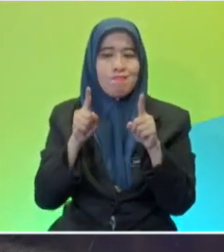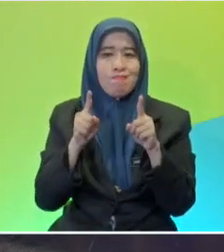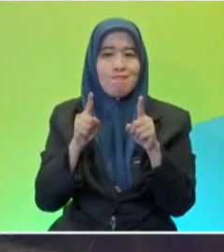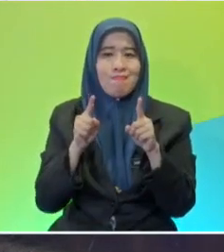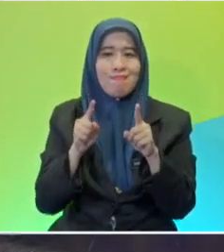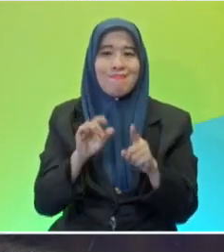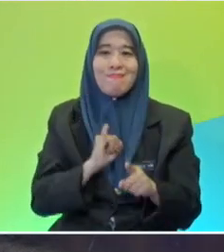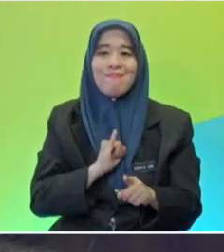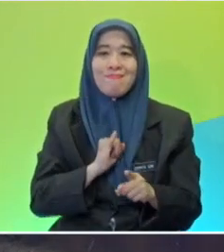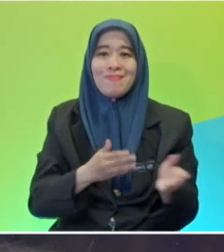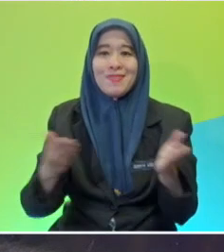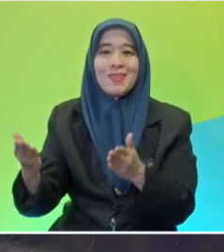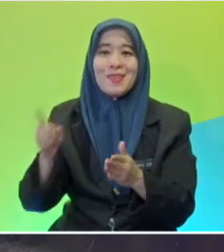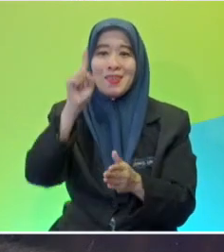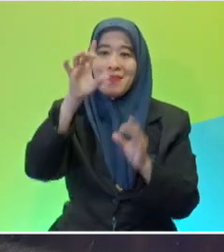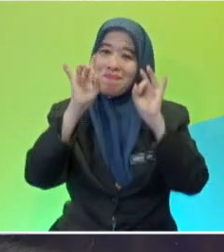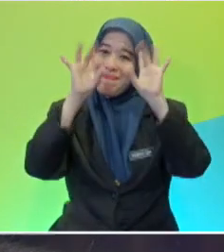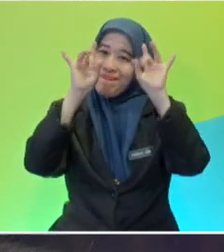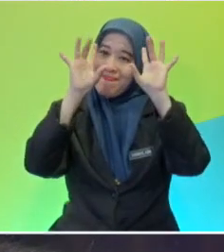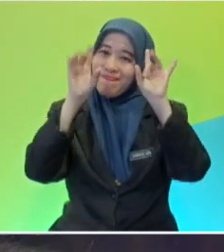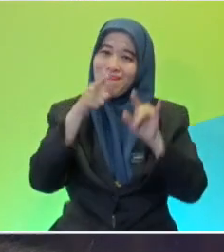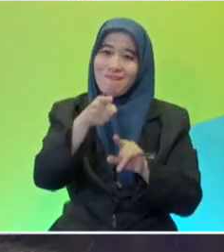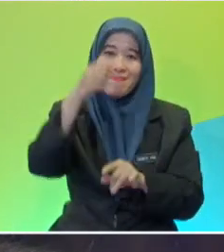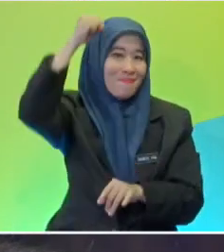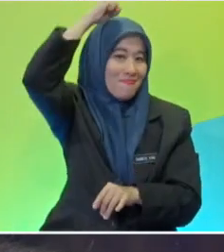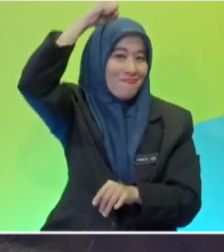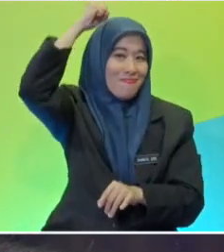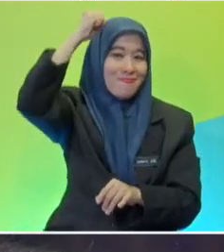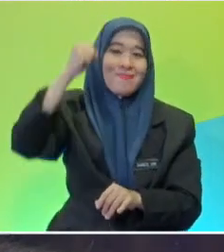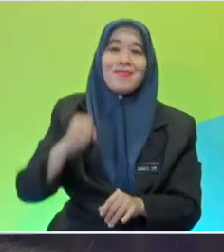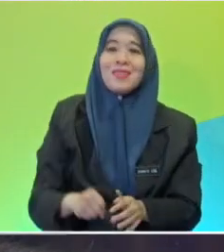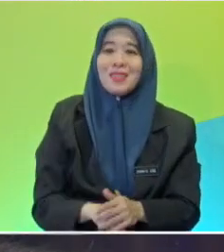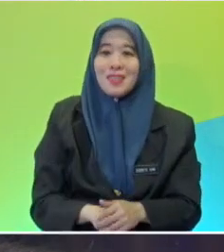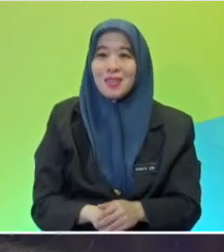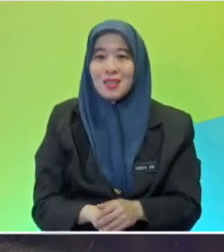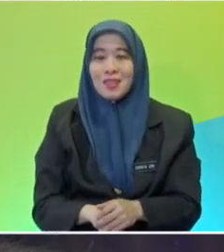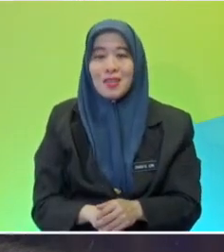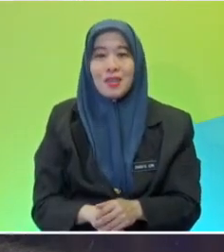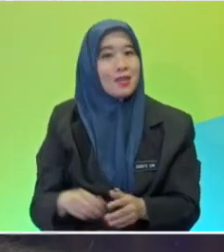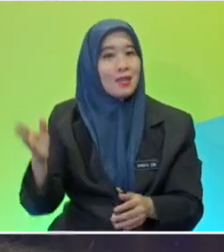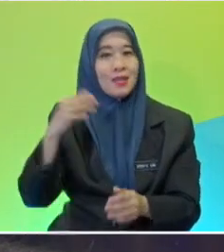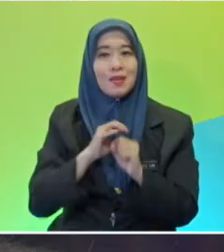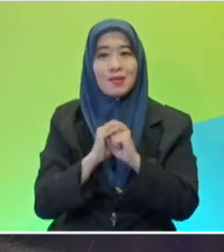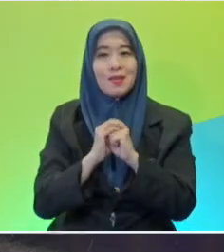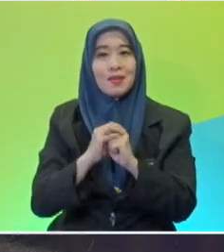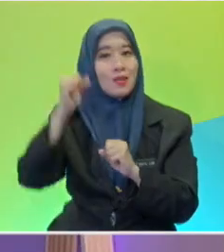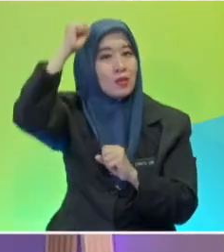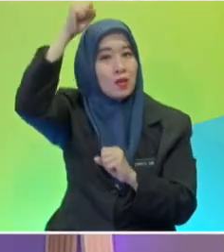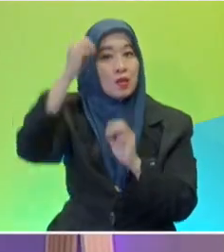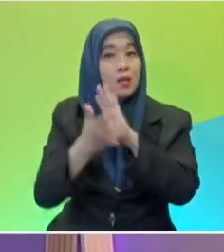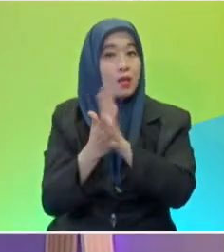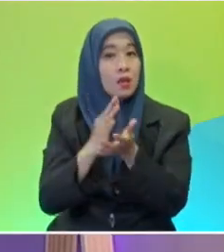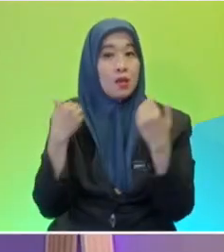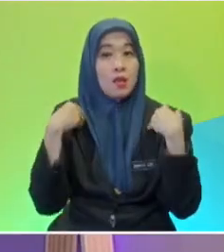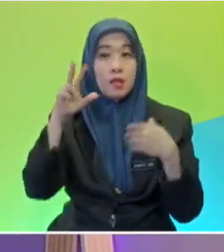give you 1 star for you. 1 star. Yes. Just take Thank you. 1 star for you. Congrats, Sean. So there are 3